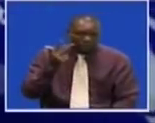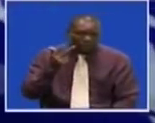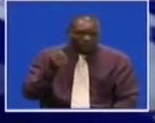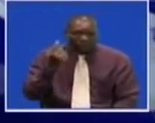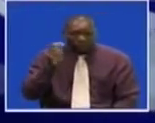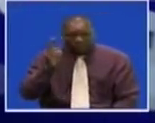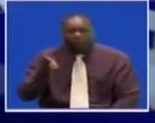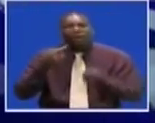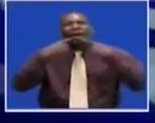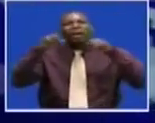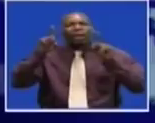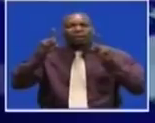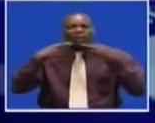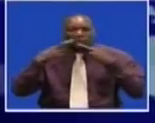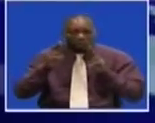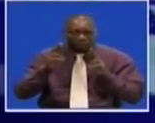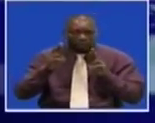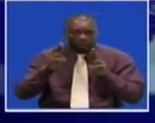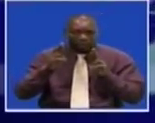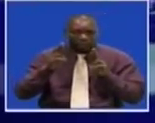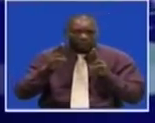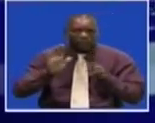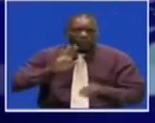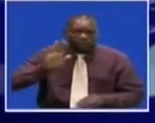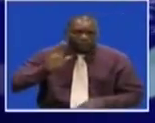today. UPPZ candidate